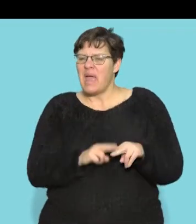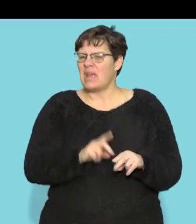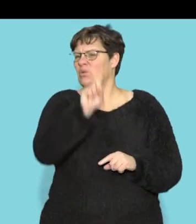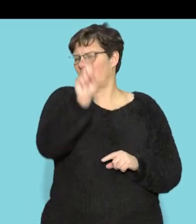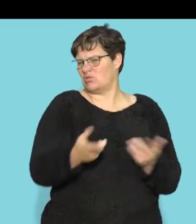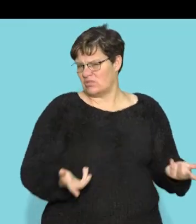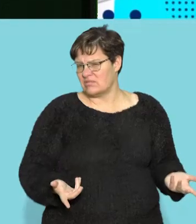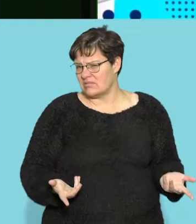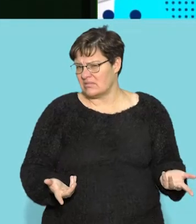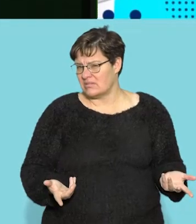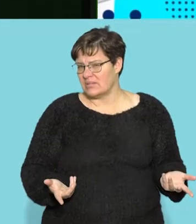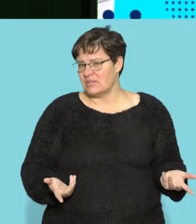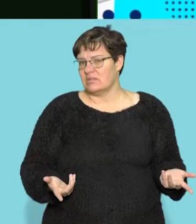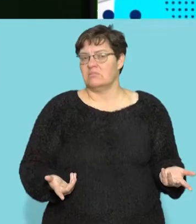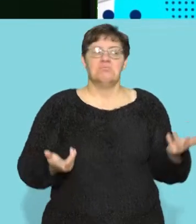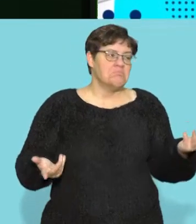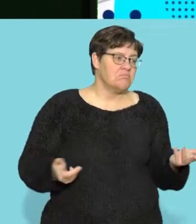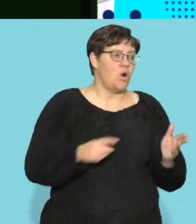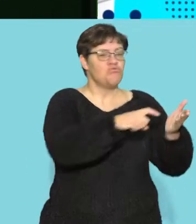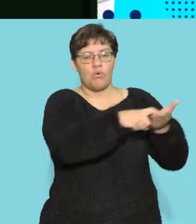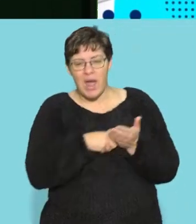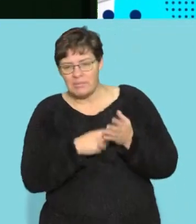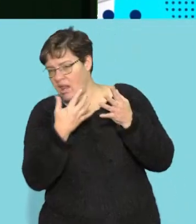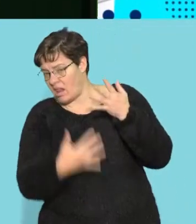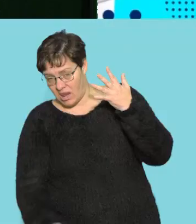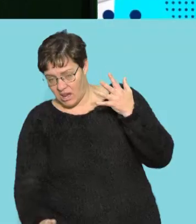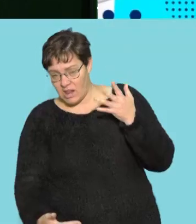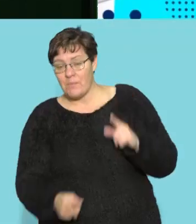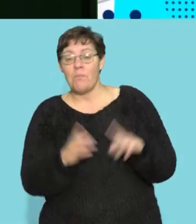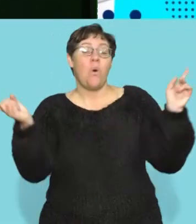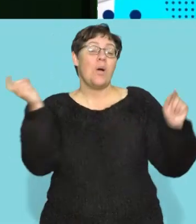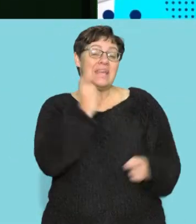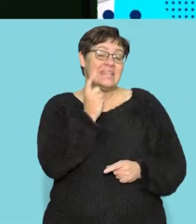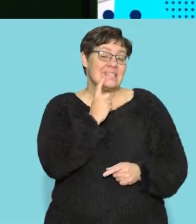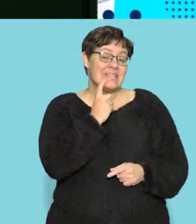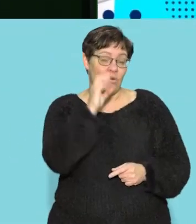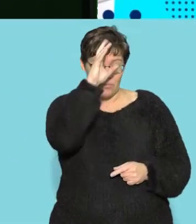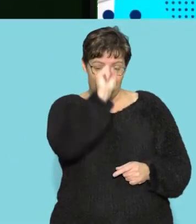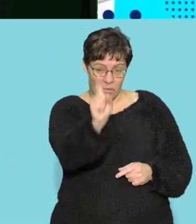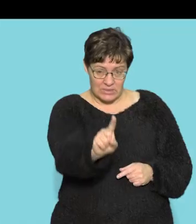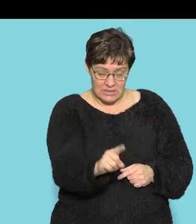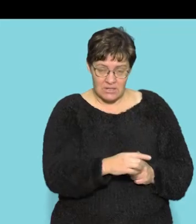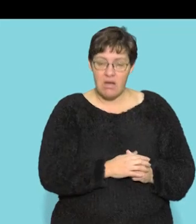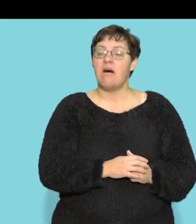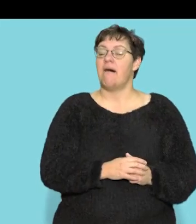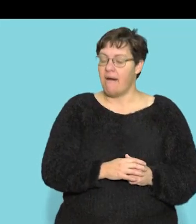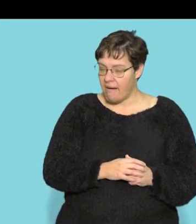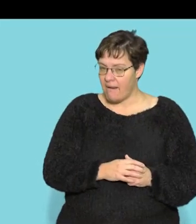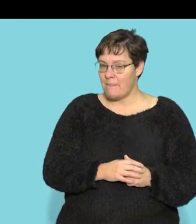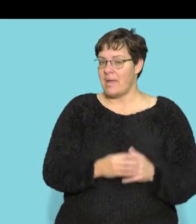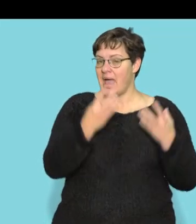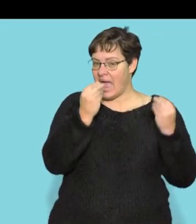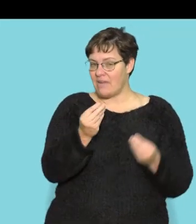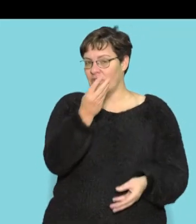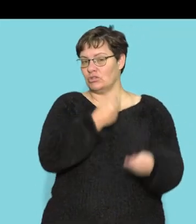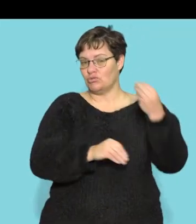question, right, and what are the requirements of it, but the easiest way to remember it is to tell yourself, right, I have